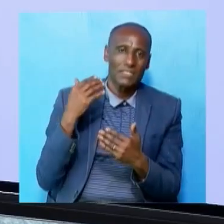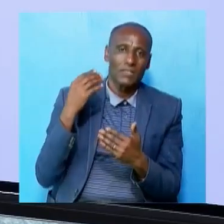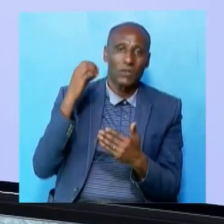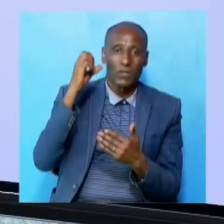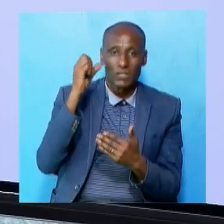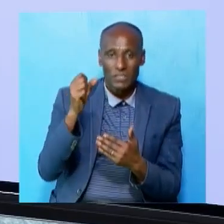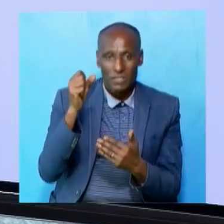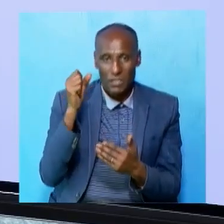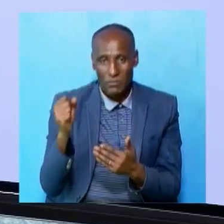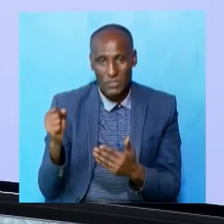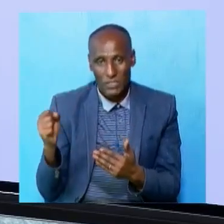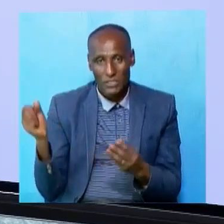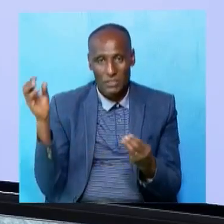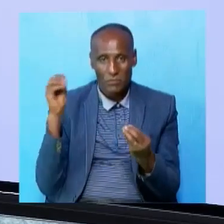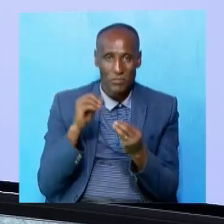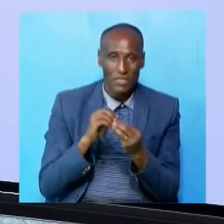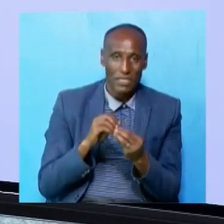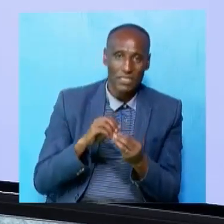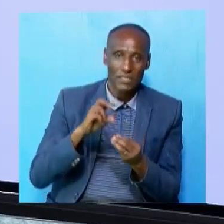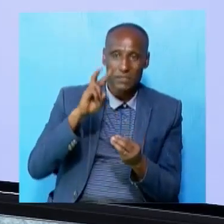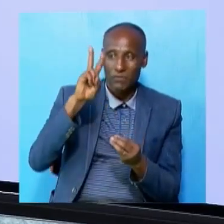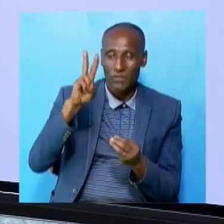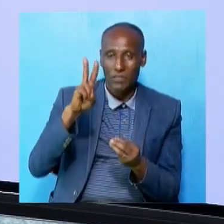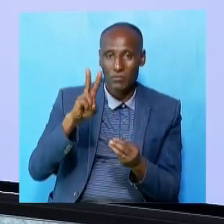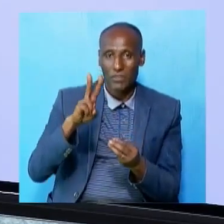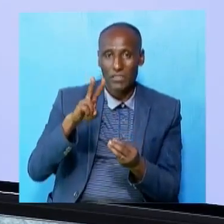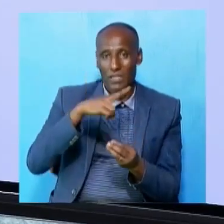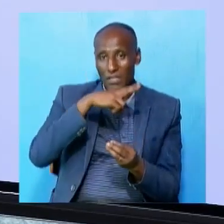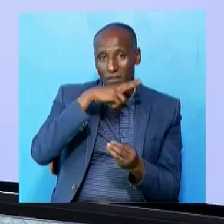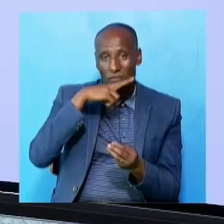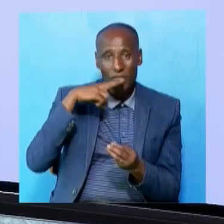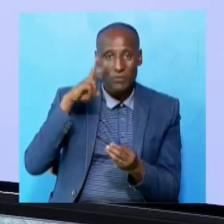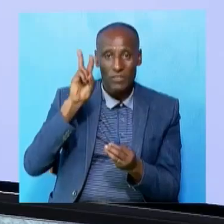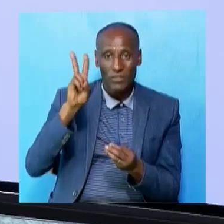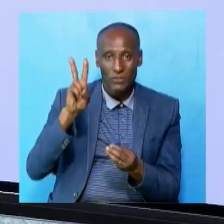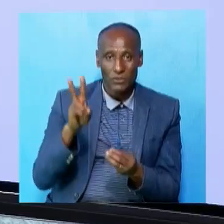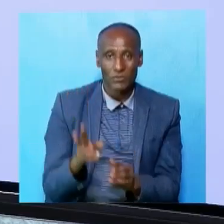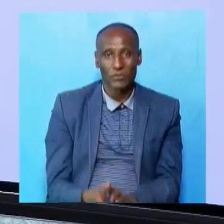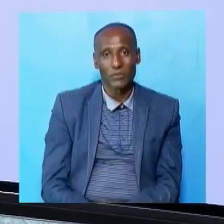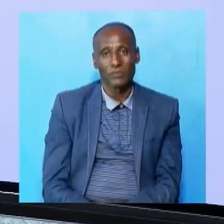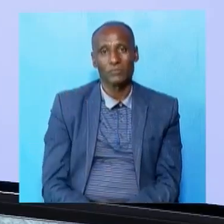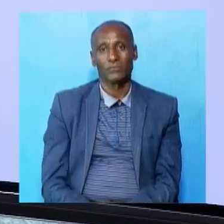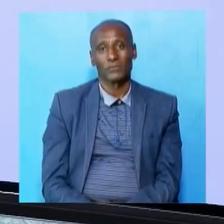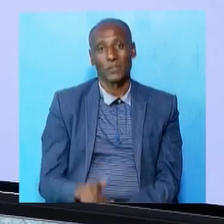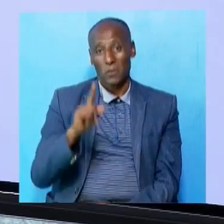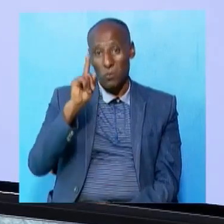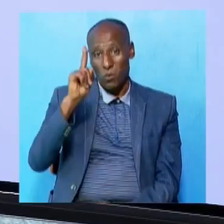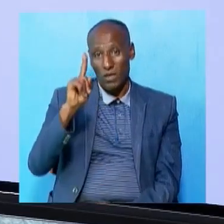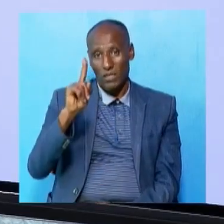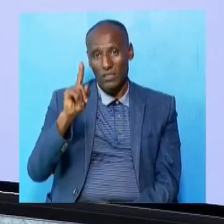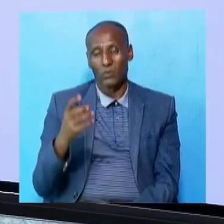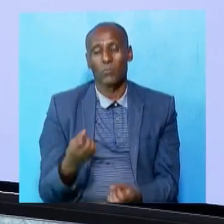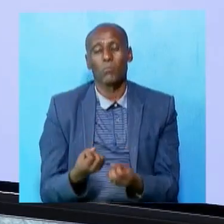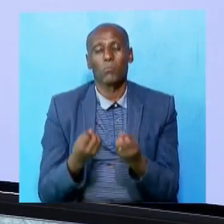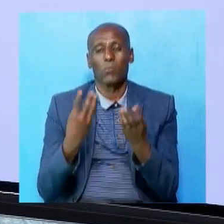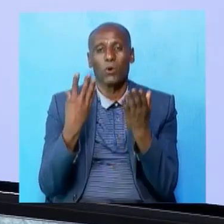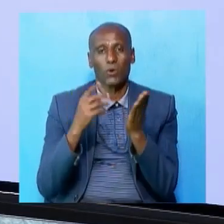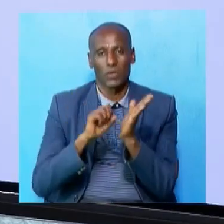to. One more practice and then you will do by yourself, okay? The